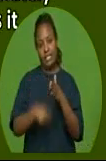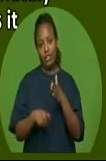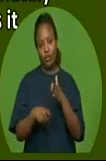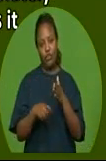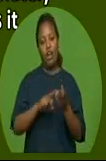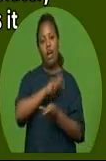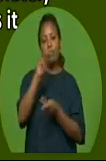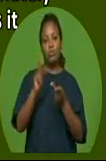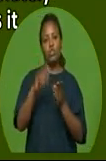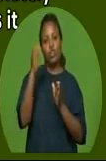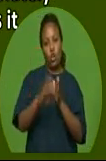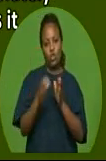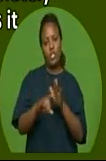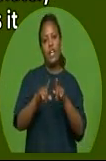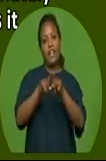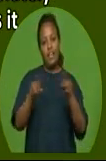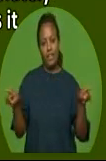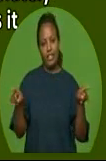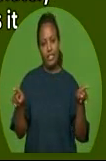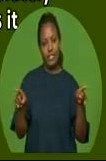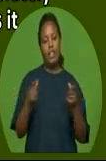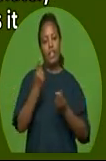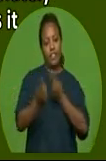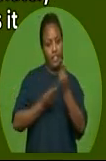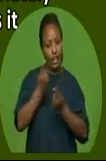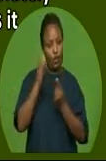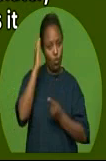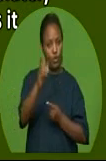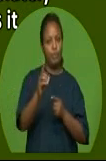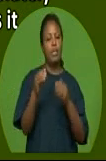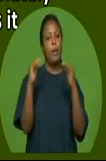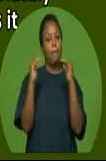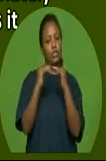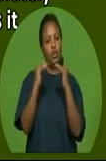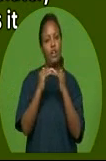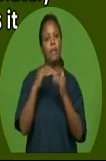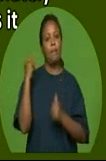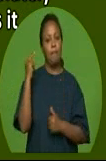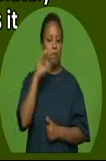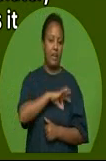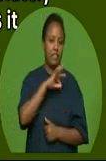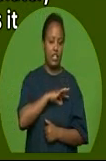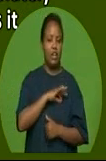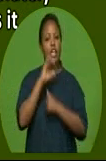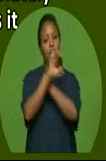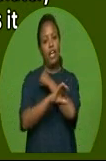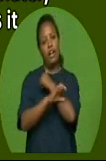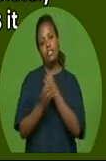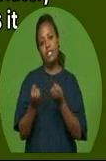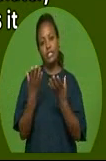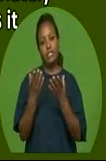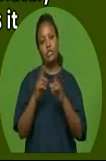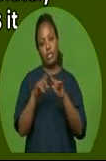As a result of absolute cost difference, trade would be mutually beneficial if a